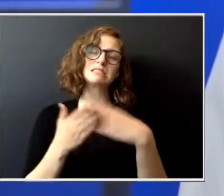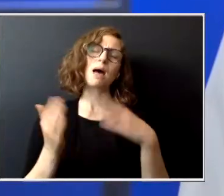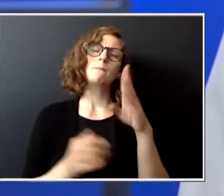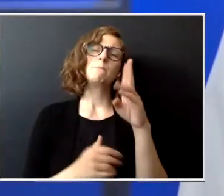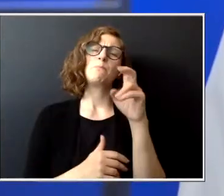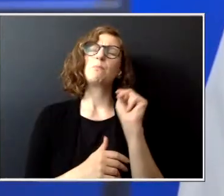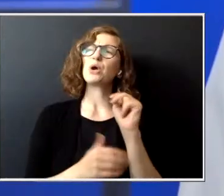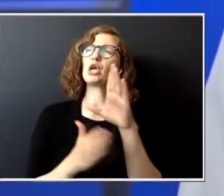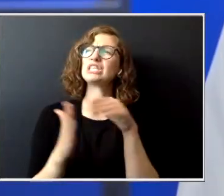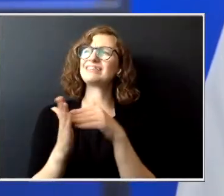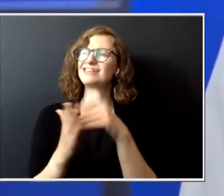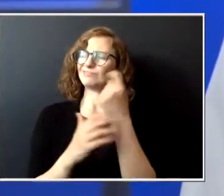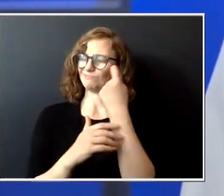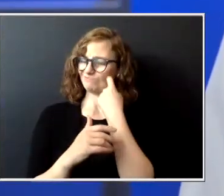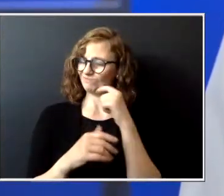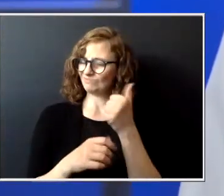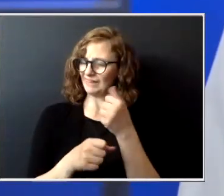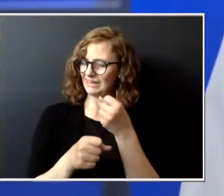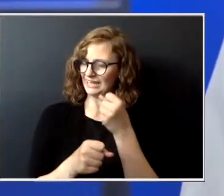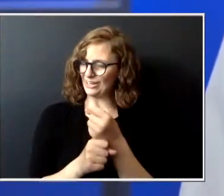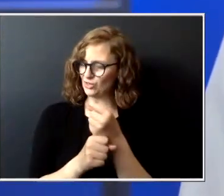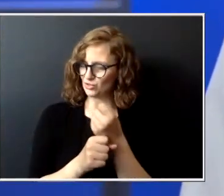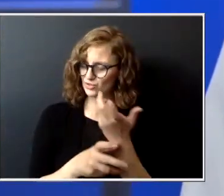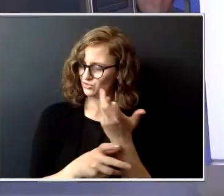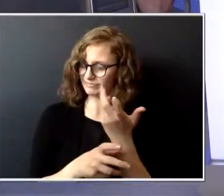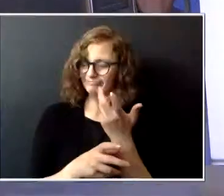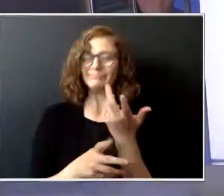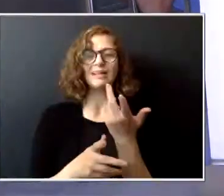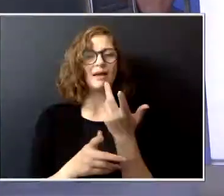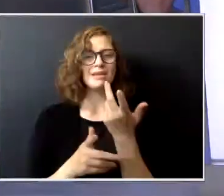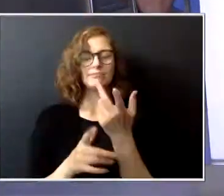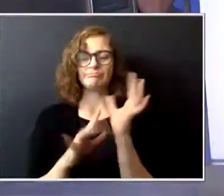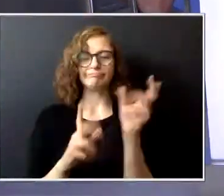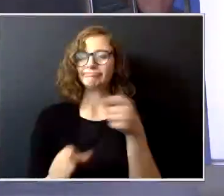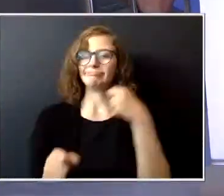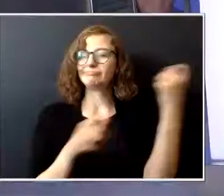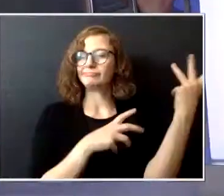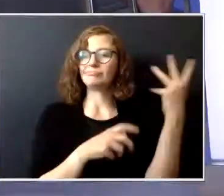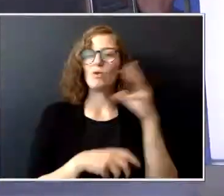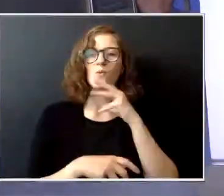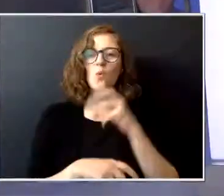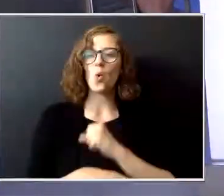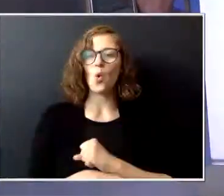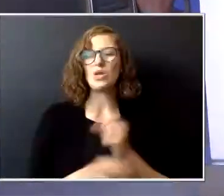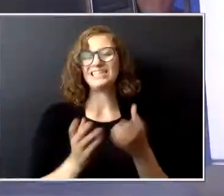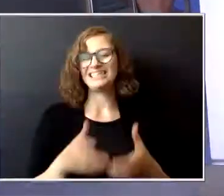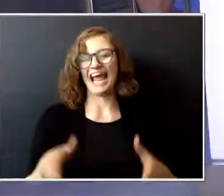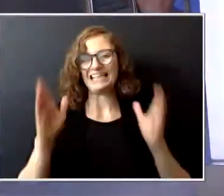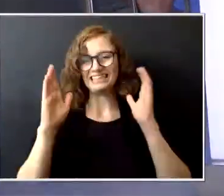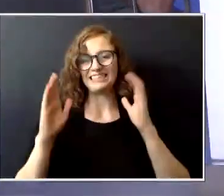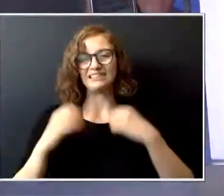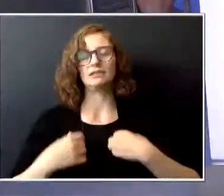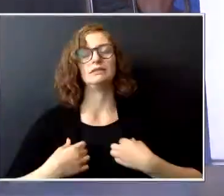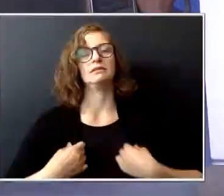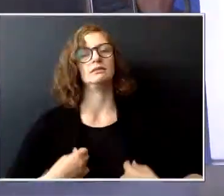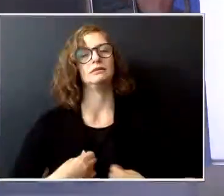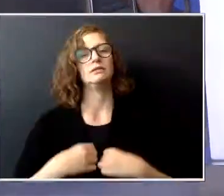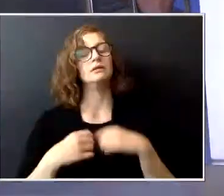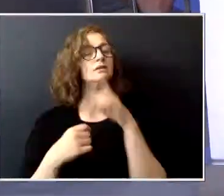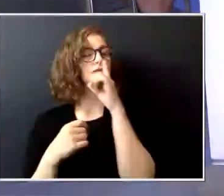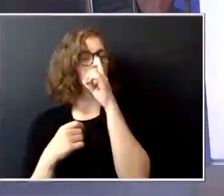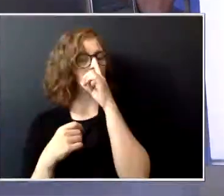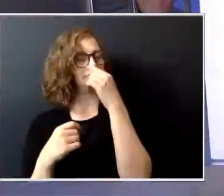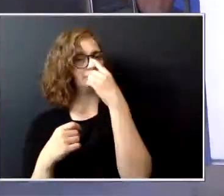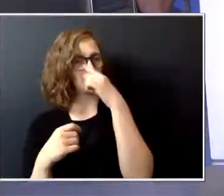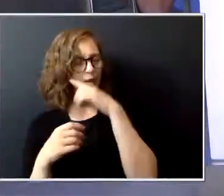so eventually got rid of their old historic tanks. So Dr. Popstar and Dr. Slater, talk to us about any new research, what's coming in the field